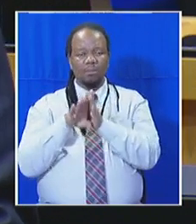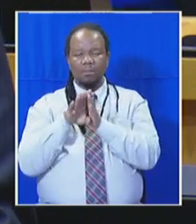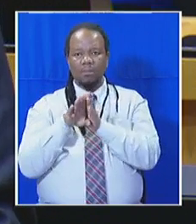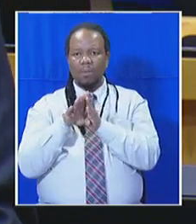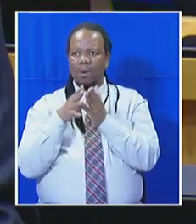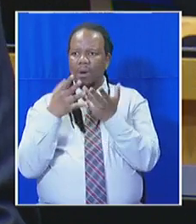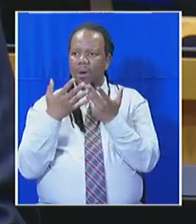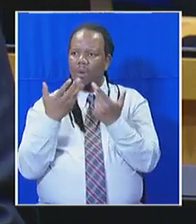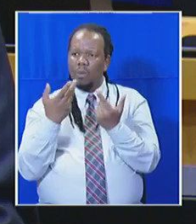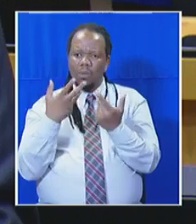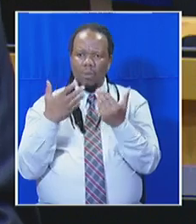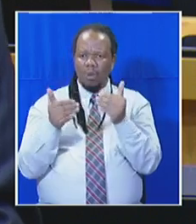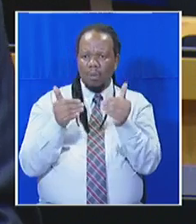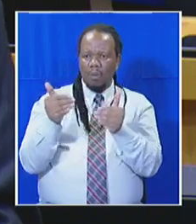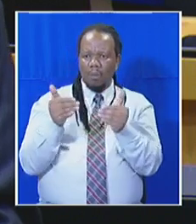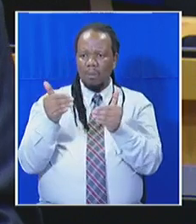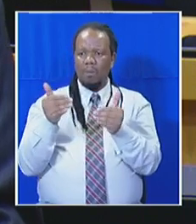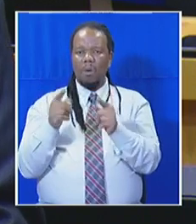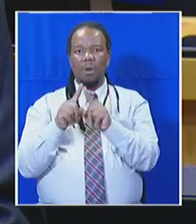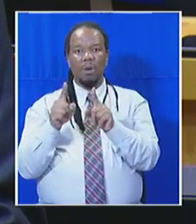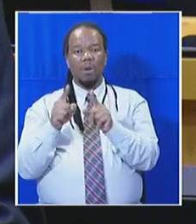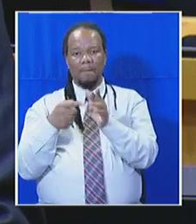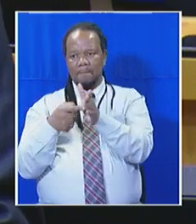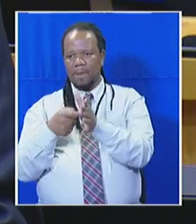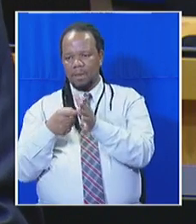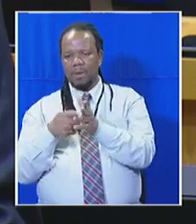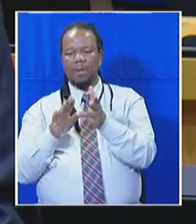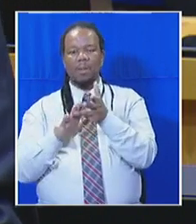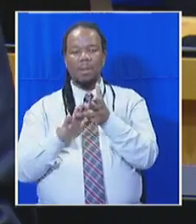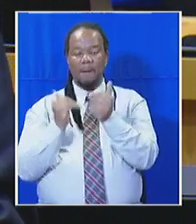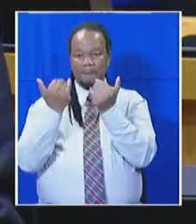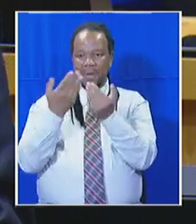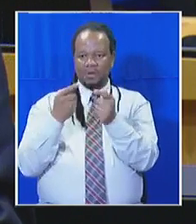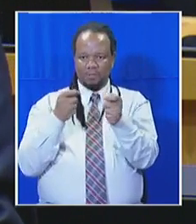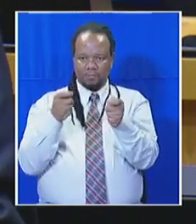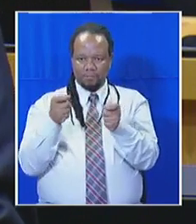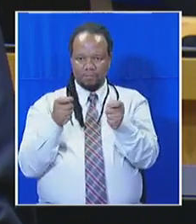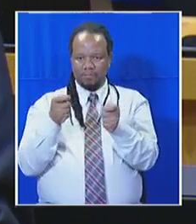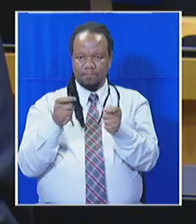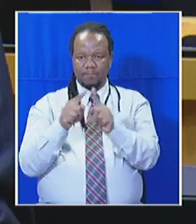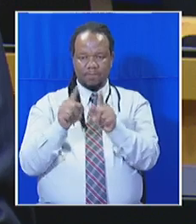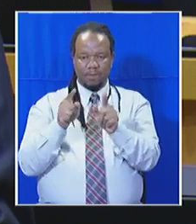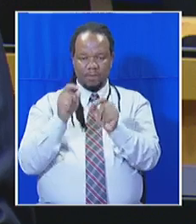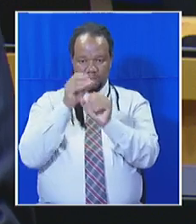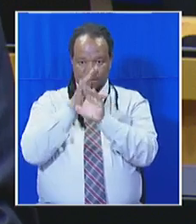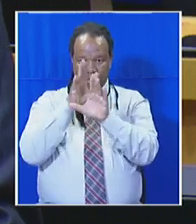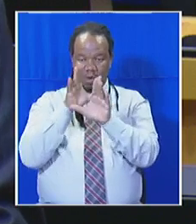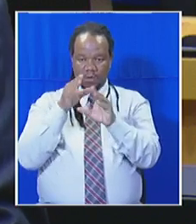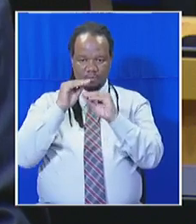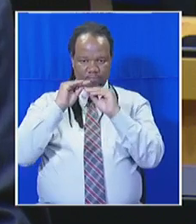reprioritization, tighter budgeting, and focusing on the main business of